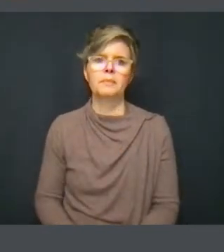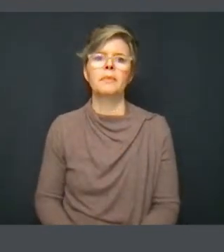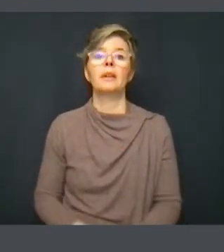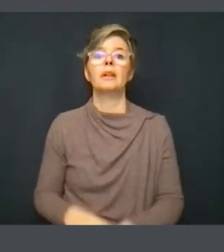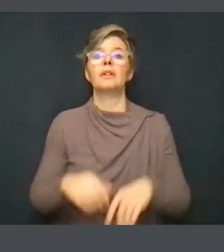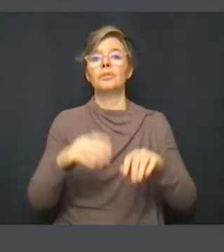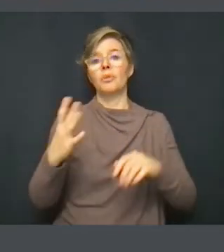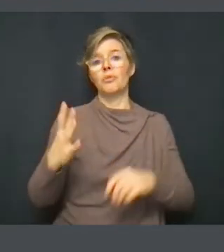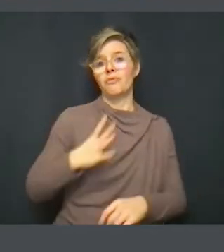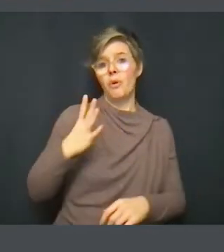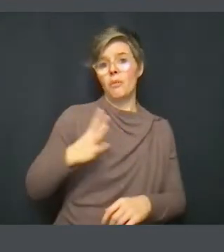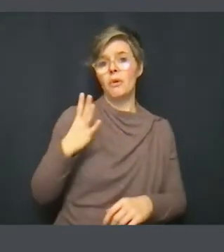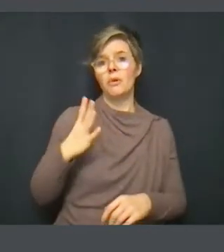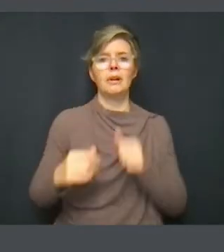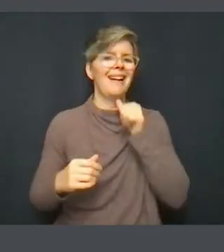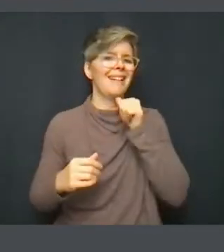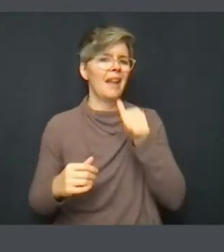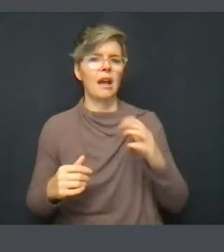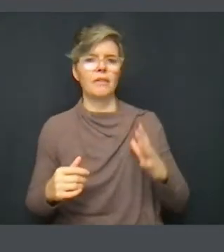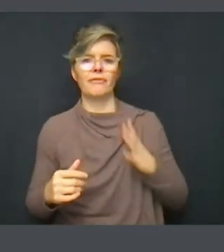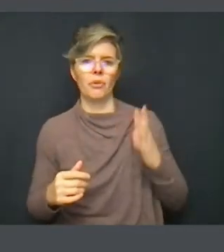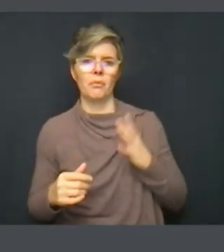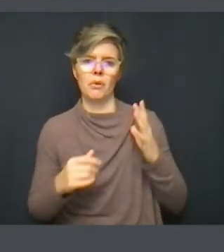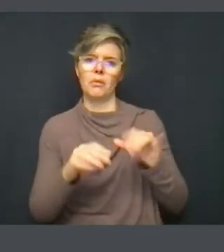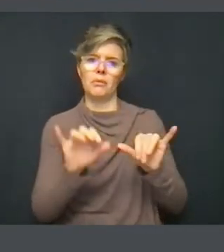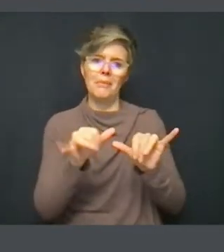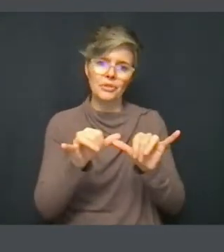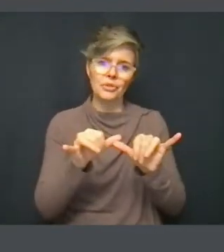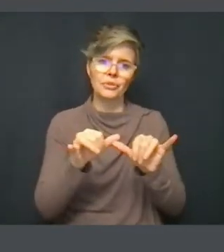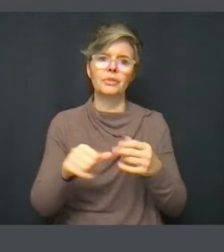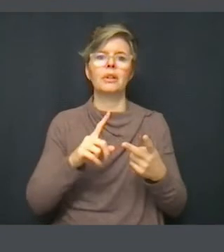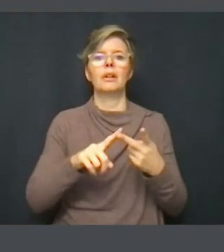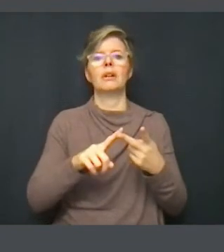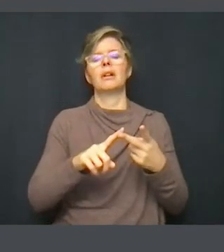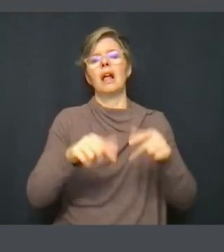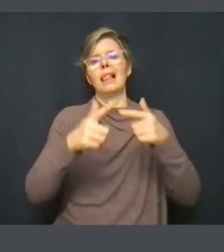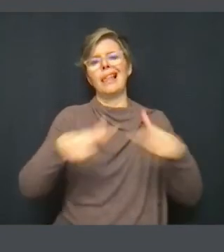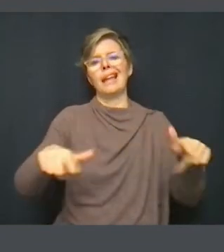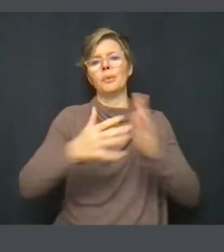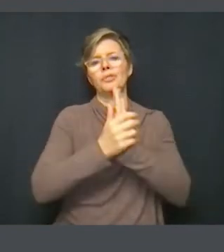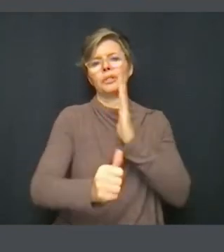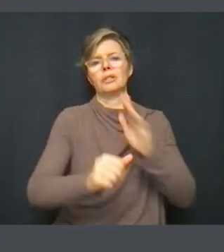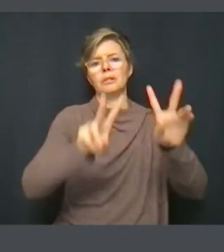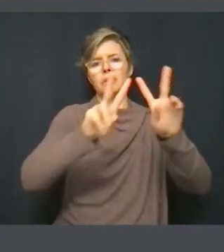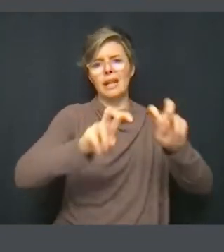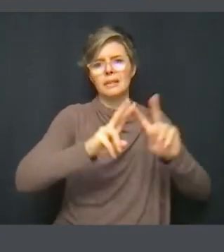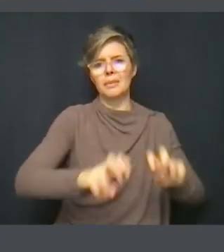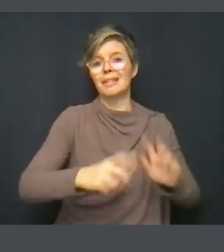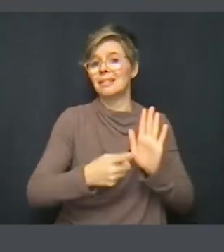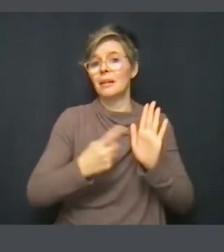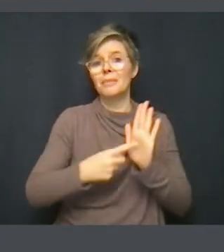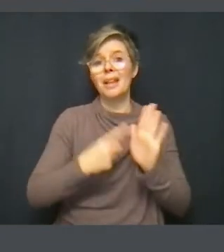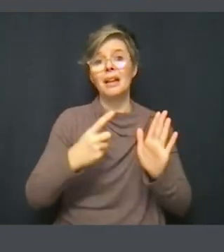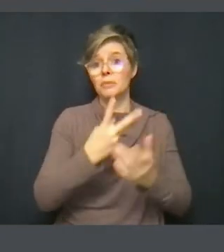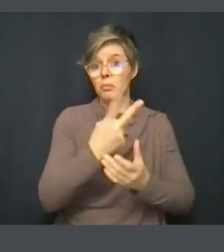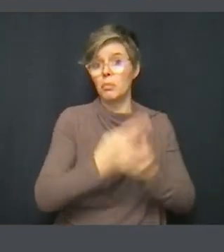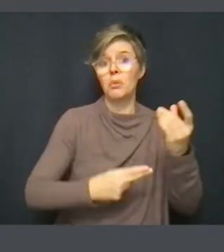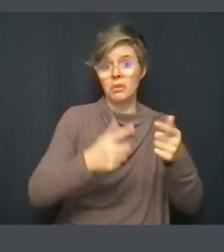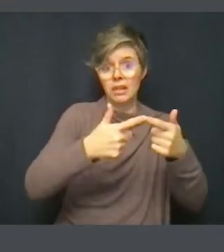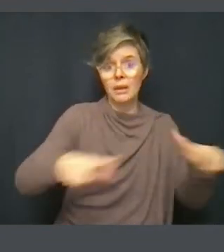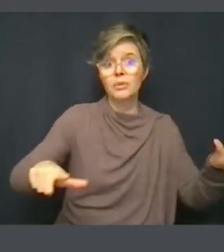informal measures. You can assess these language skills. I've already talked about this. That means sometimes you'll assess both language skills,